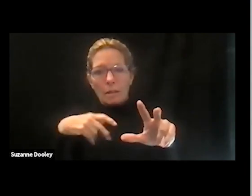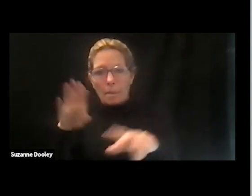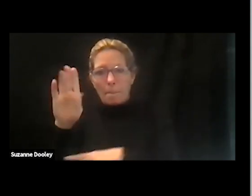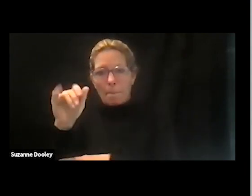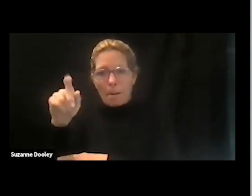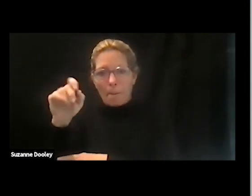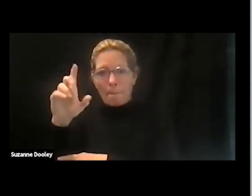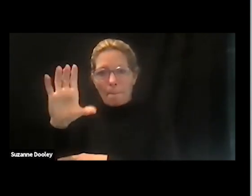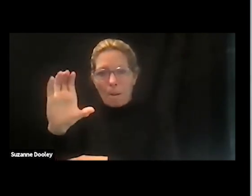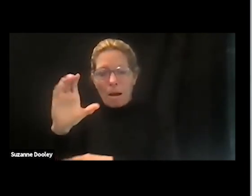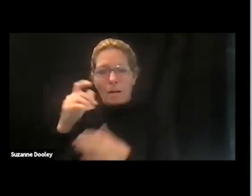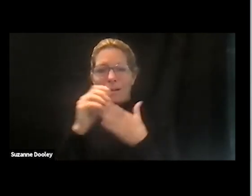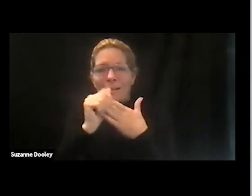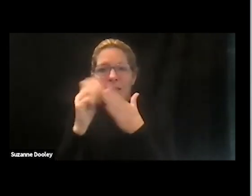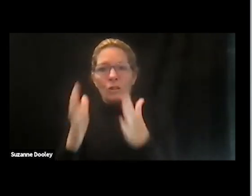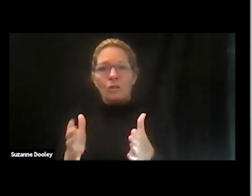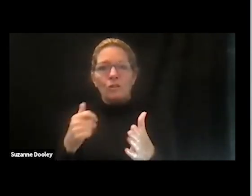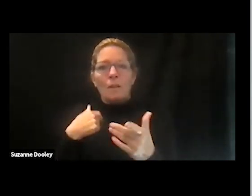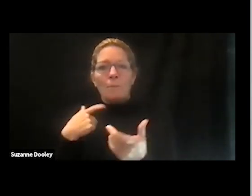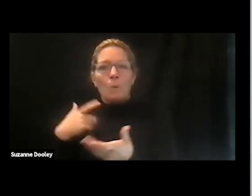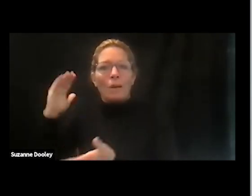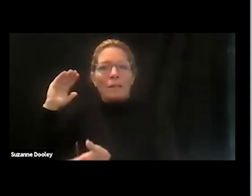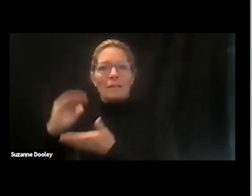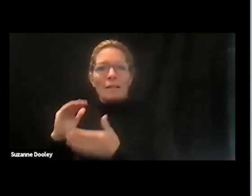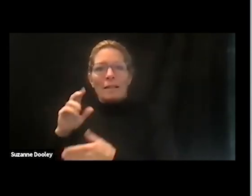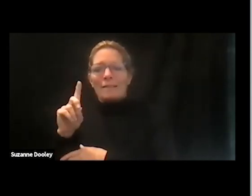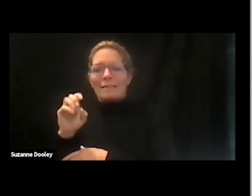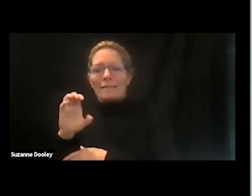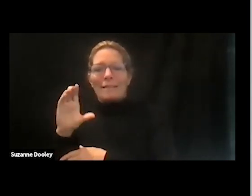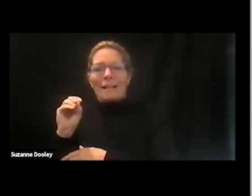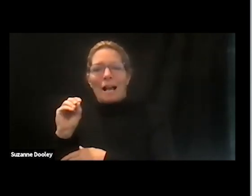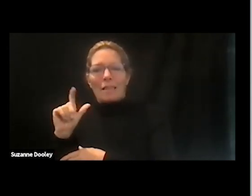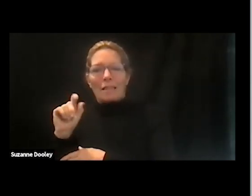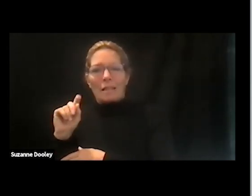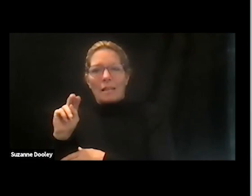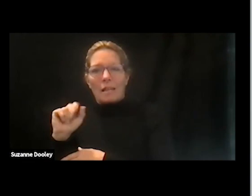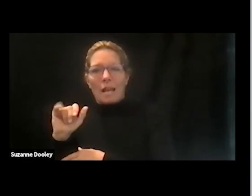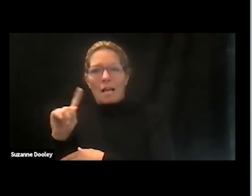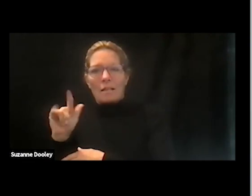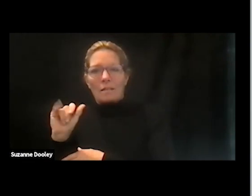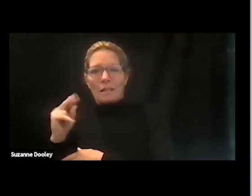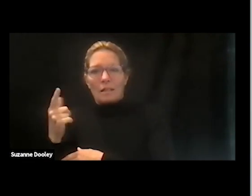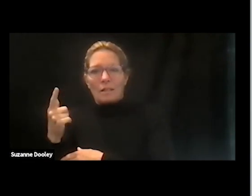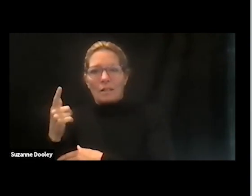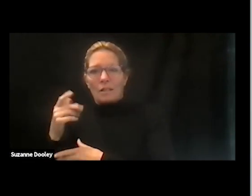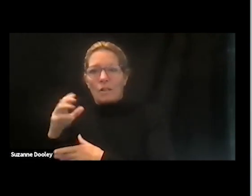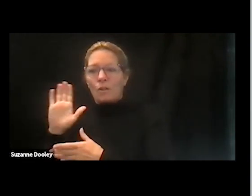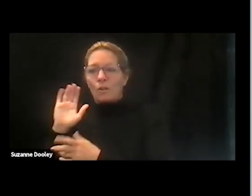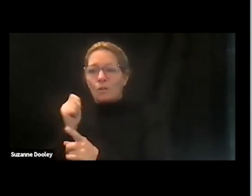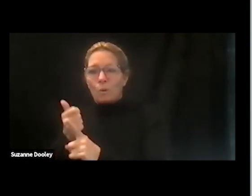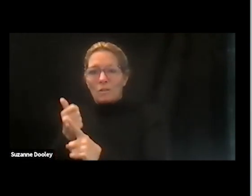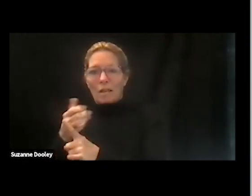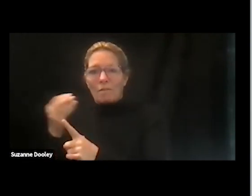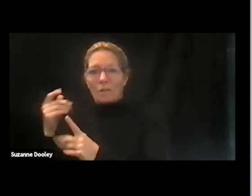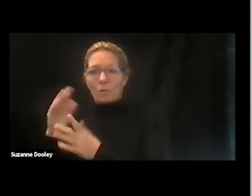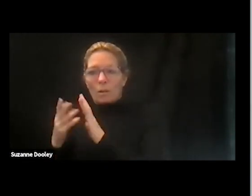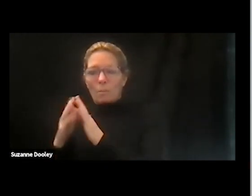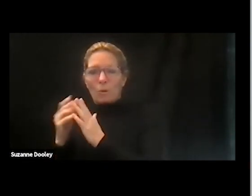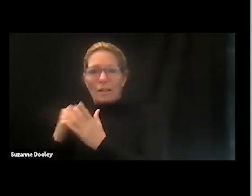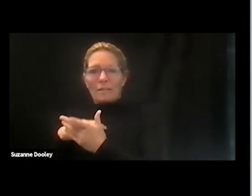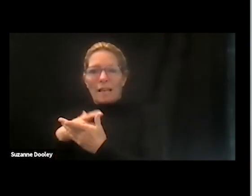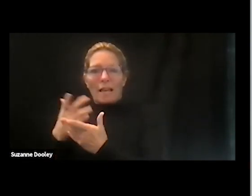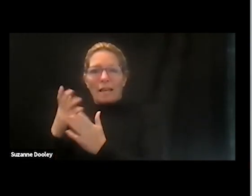BIPOC leadership, you're decolonizing yourself, your families, and unlearning all of these things